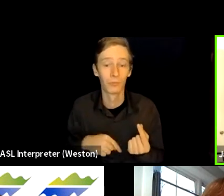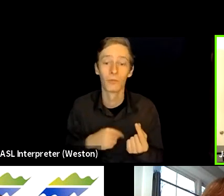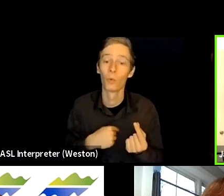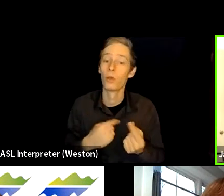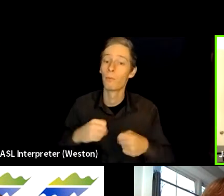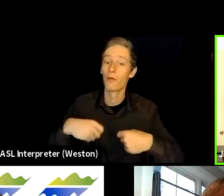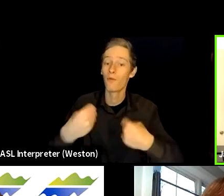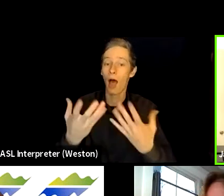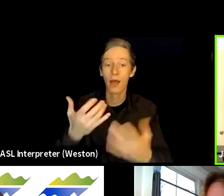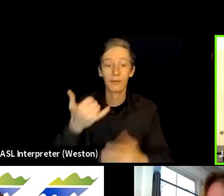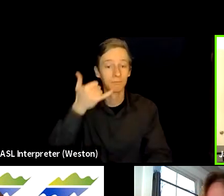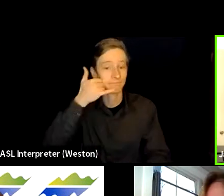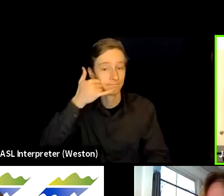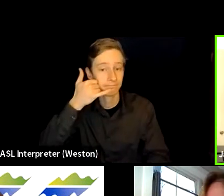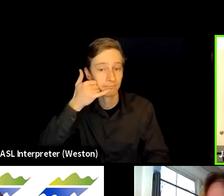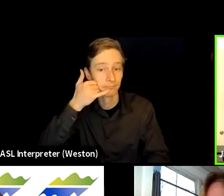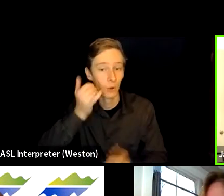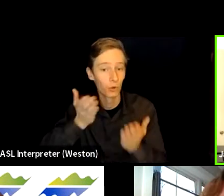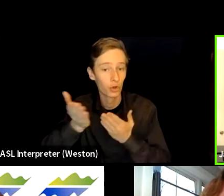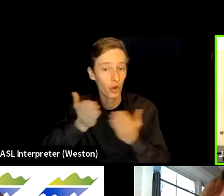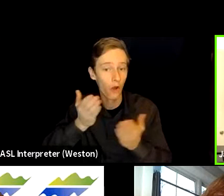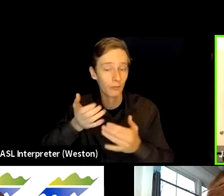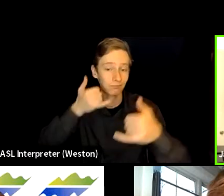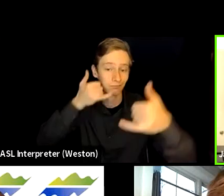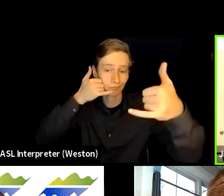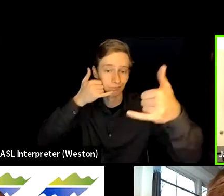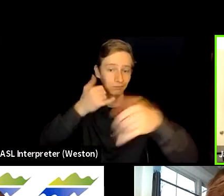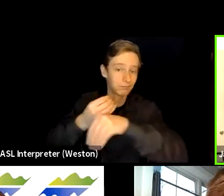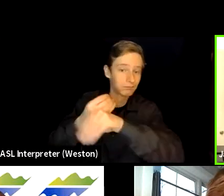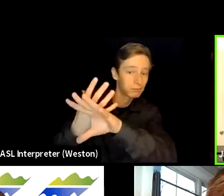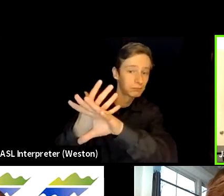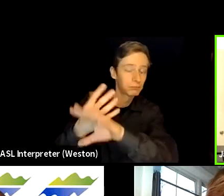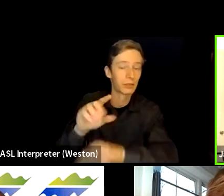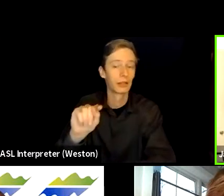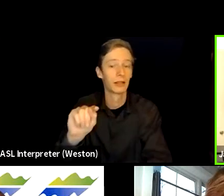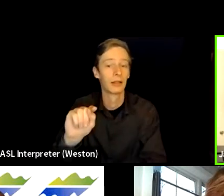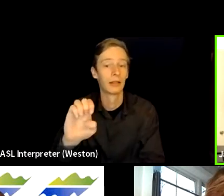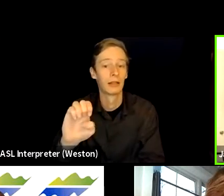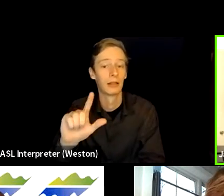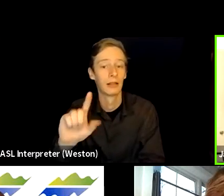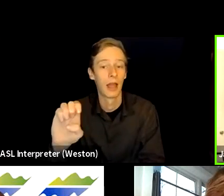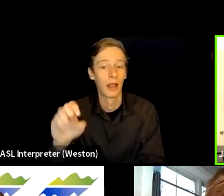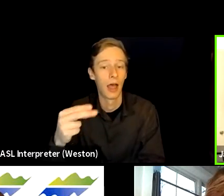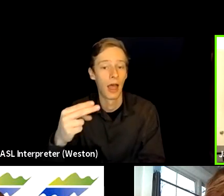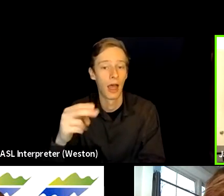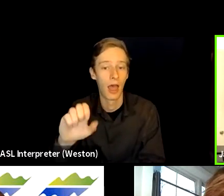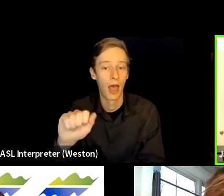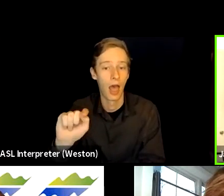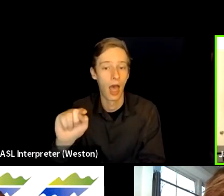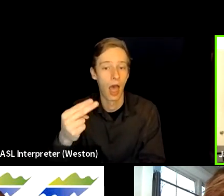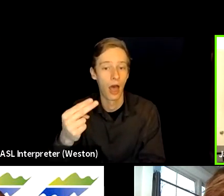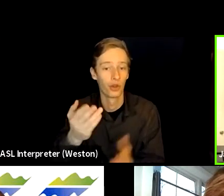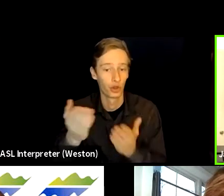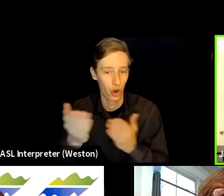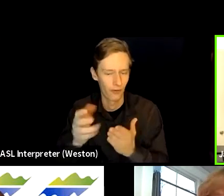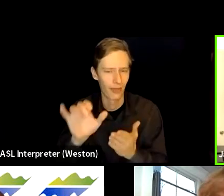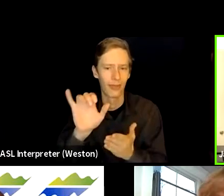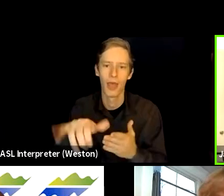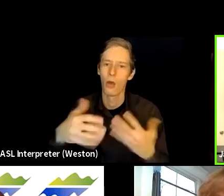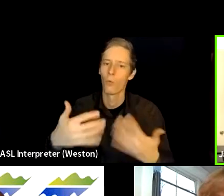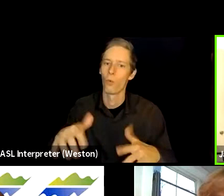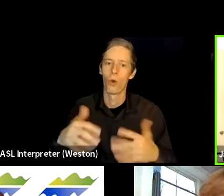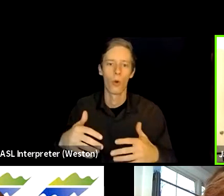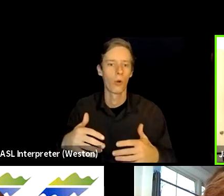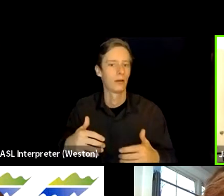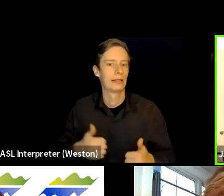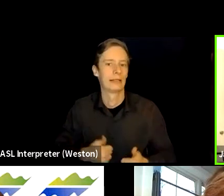telehealth services. And that was a big lifesaver for a lot of people. They could continue their treatment. They could access services